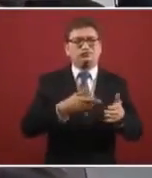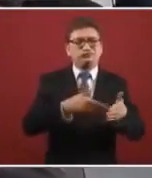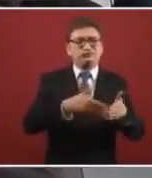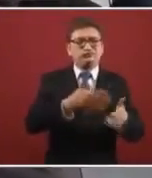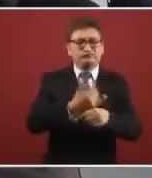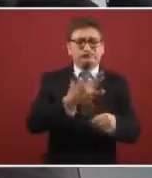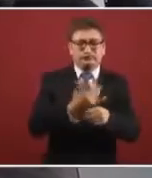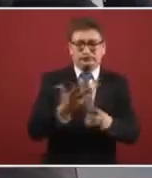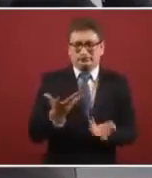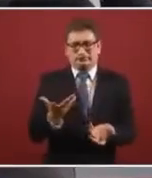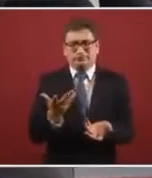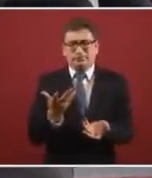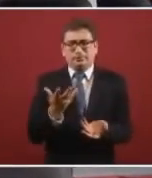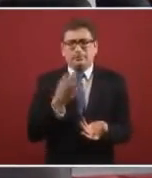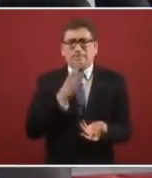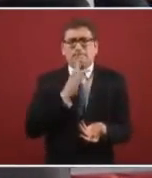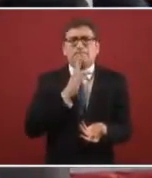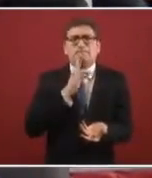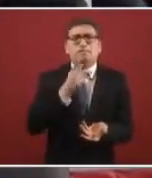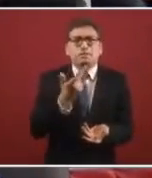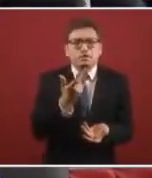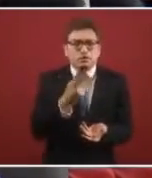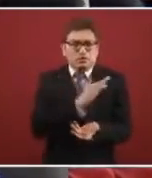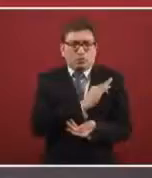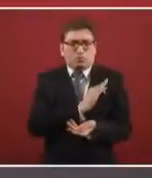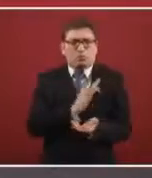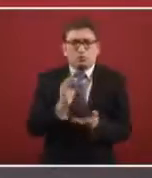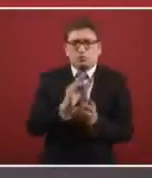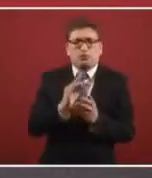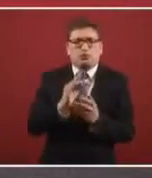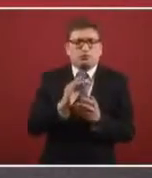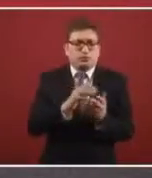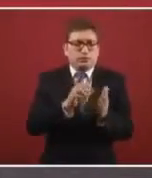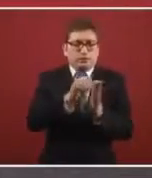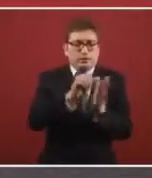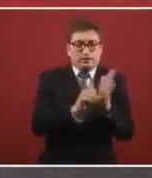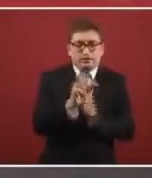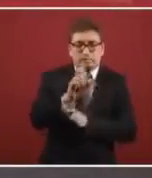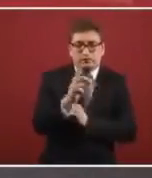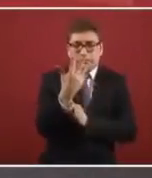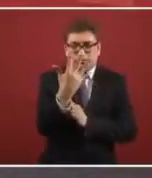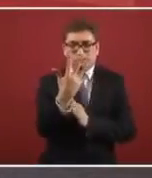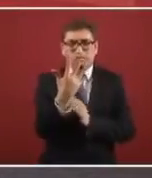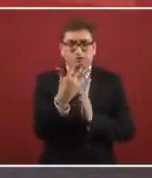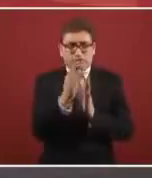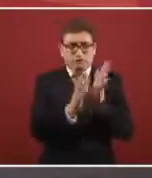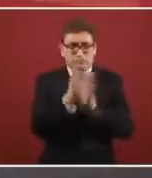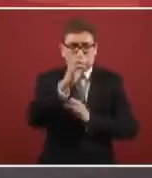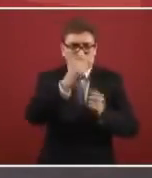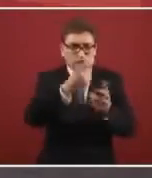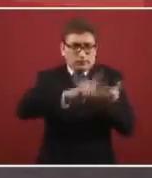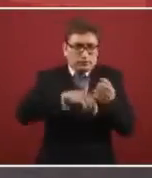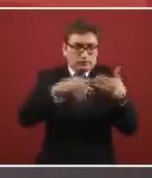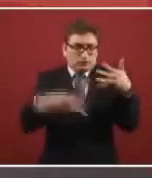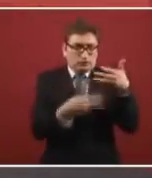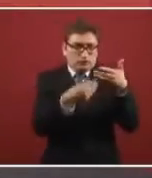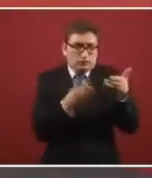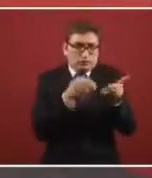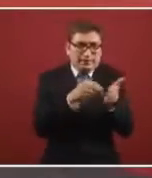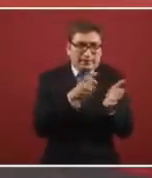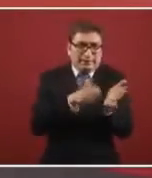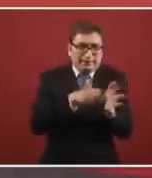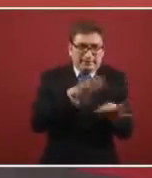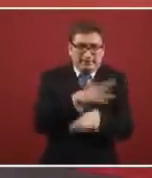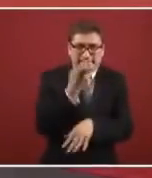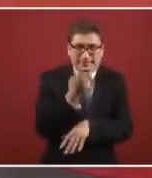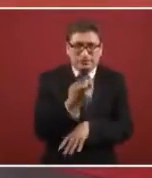si hay if there is a consultas, consults lo permite el and artículo the 35 Article de la 35 Constitución, permits para it of eso the la reforma, Constitution,